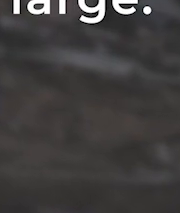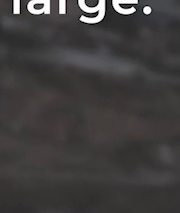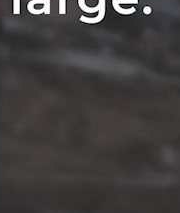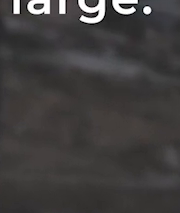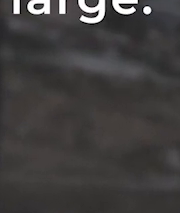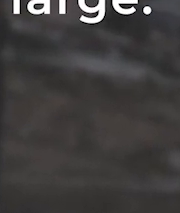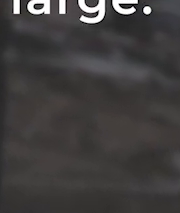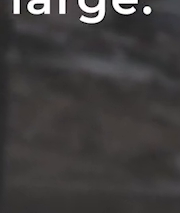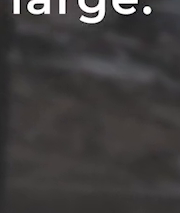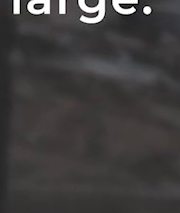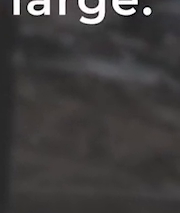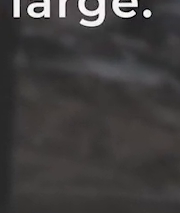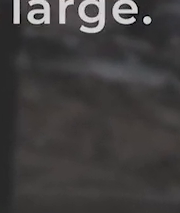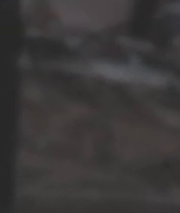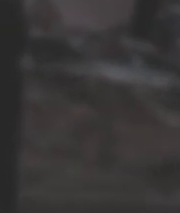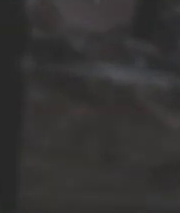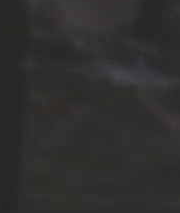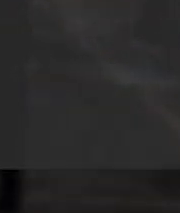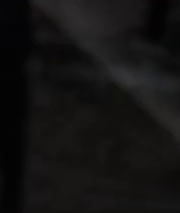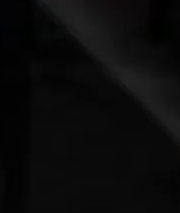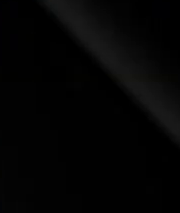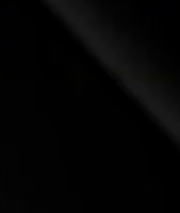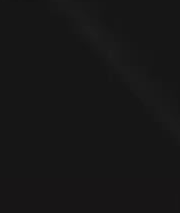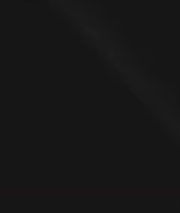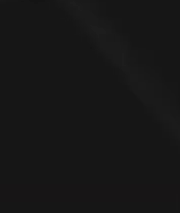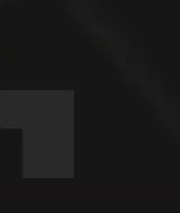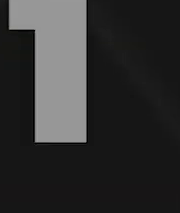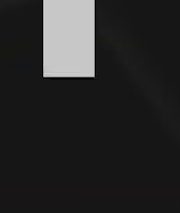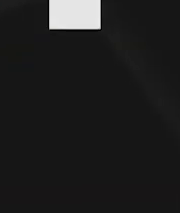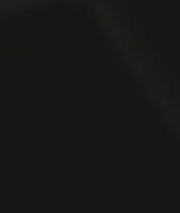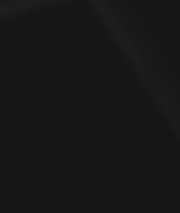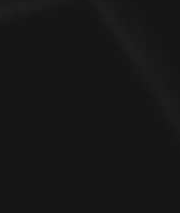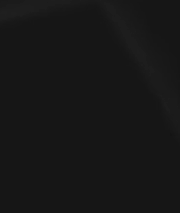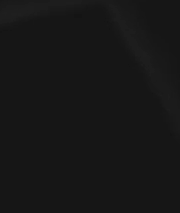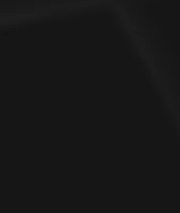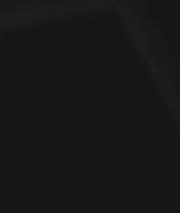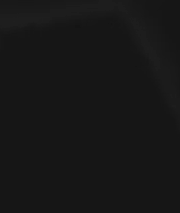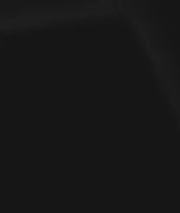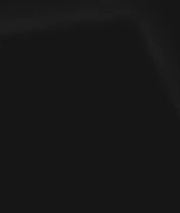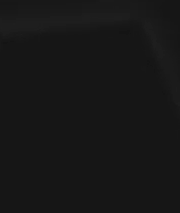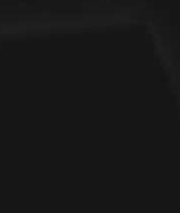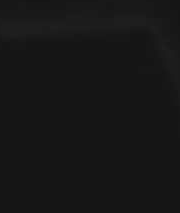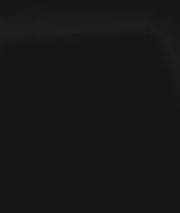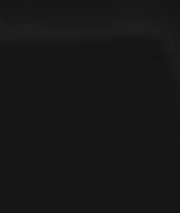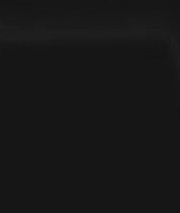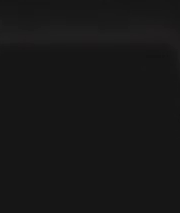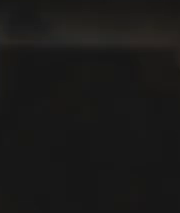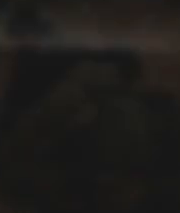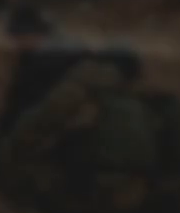for Eastern Europe and the world at large. Contributions can be made via M-Pesa paybill number